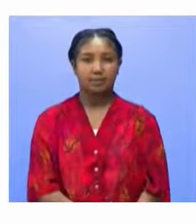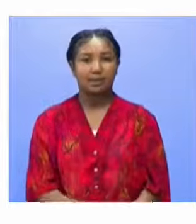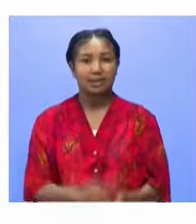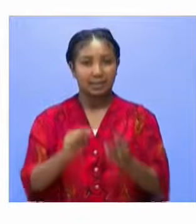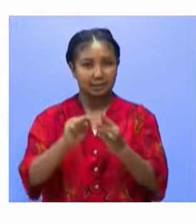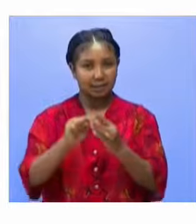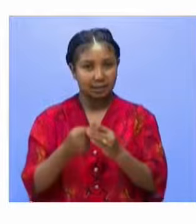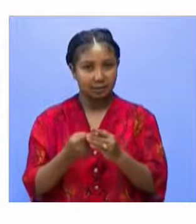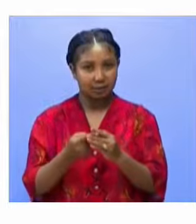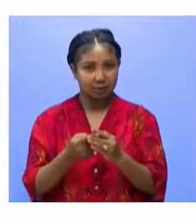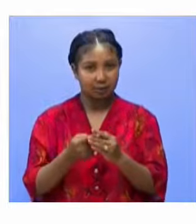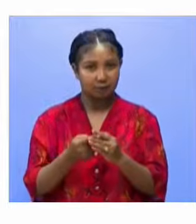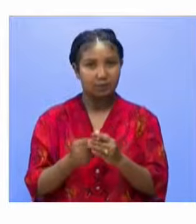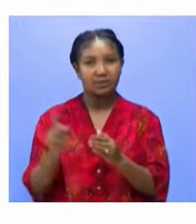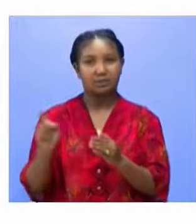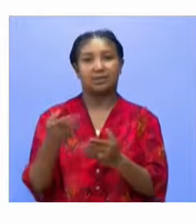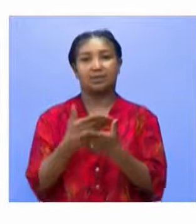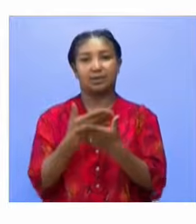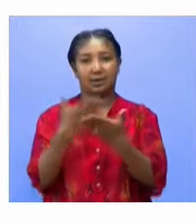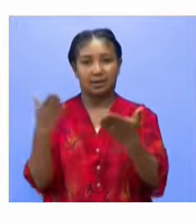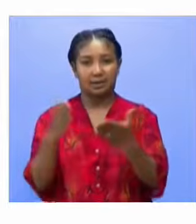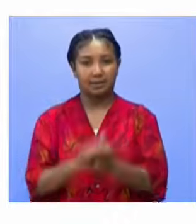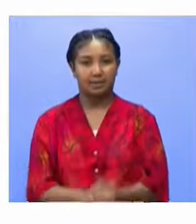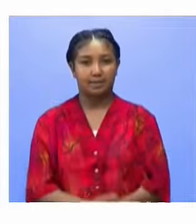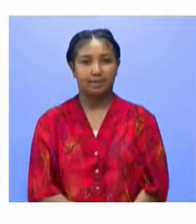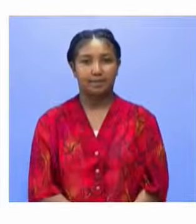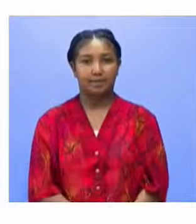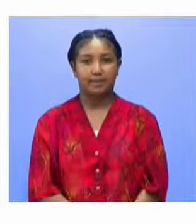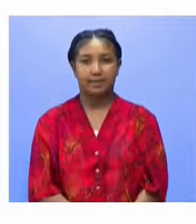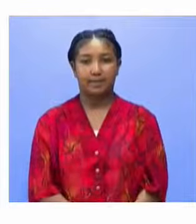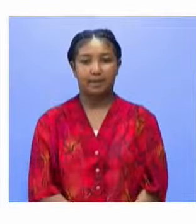Starting point of something.